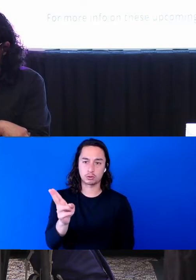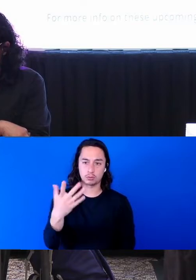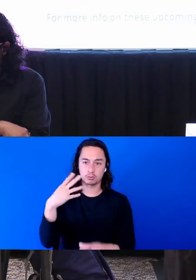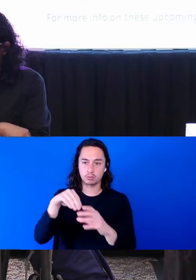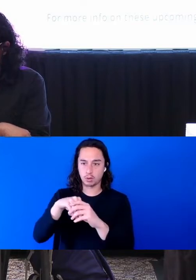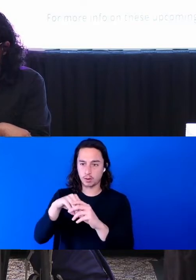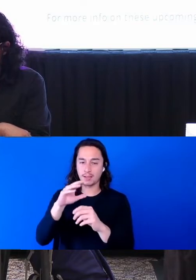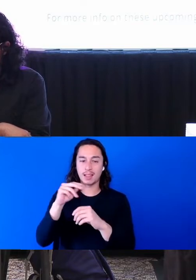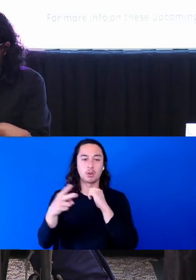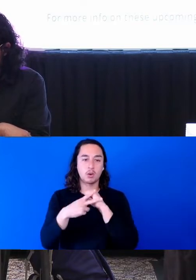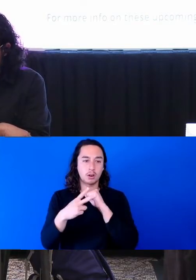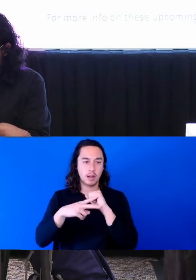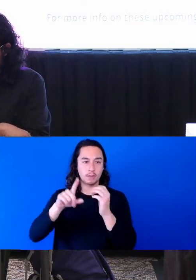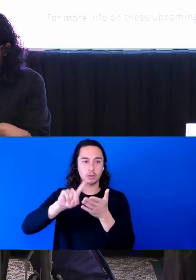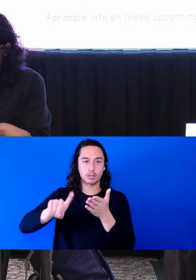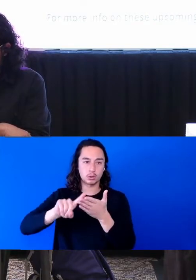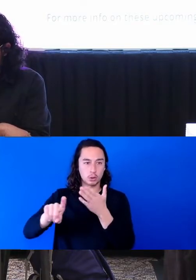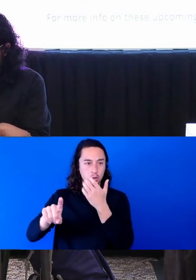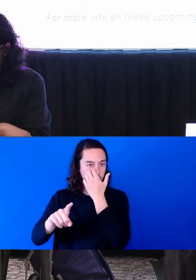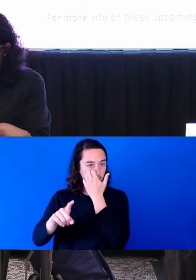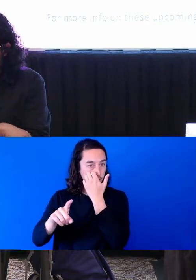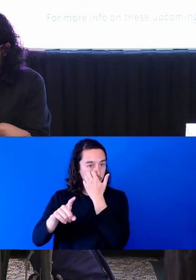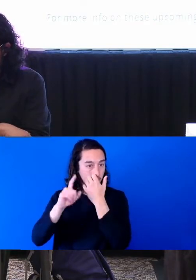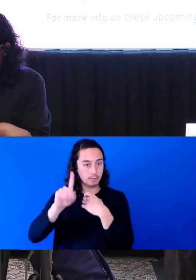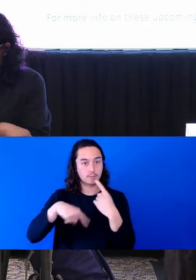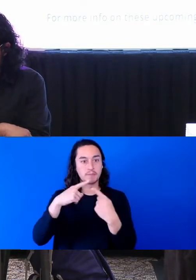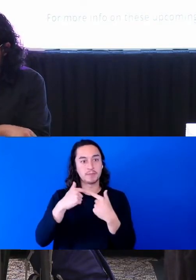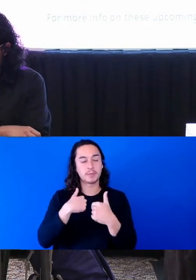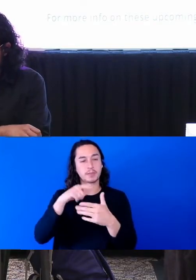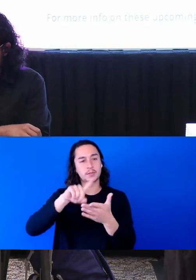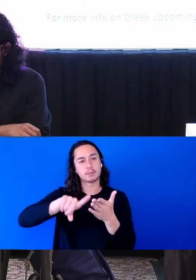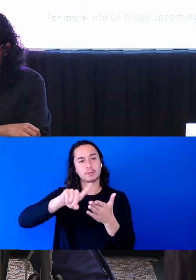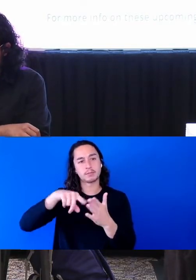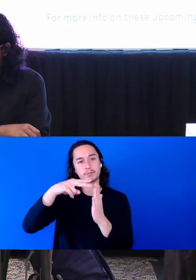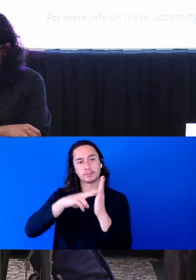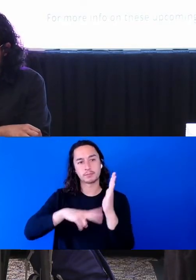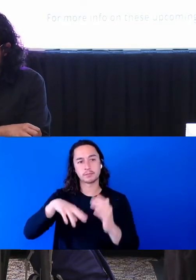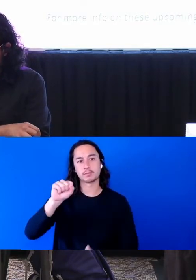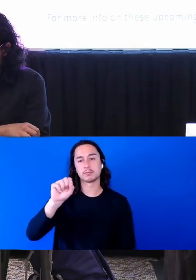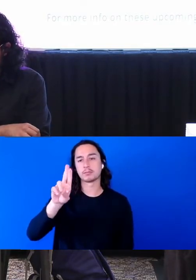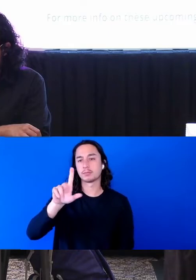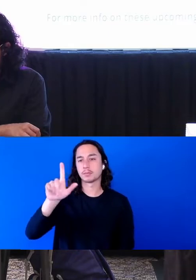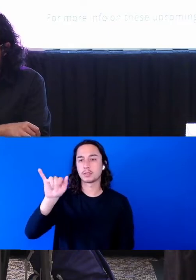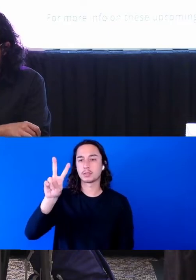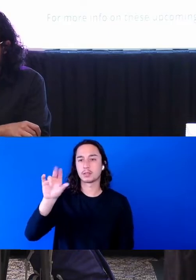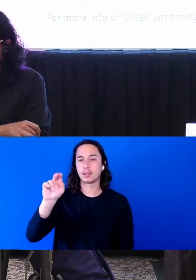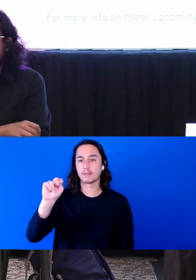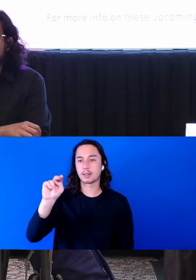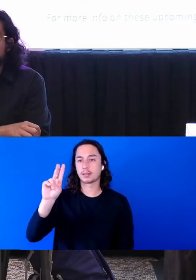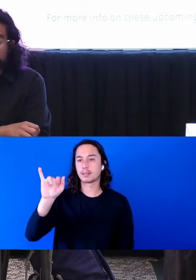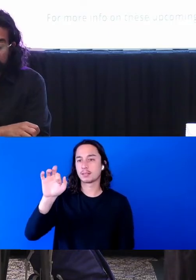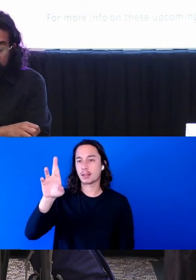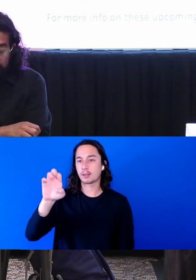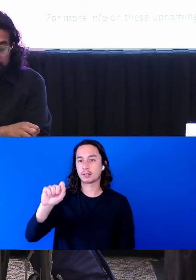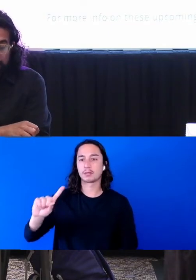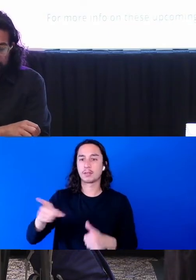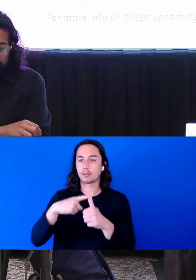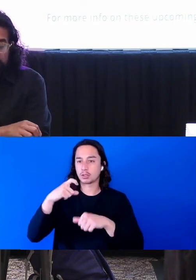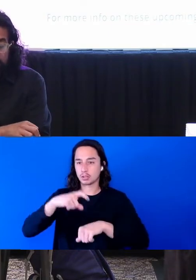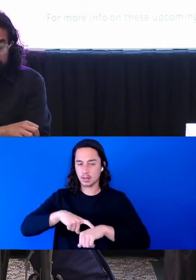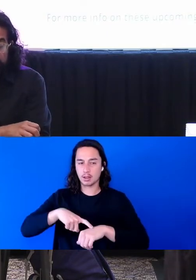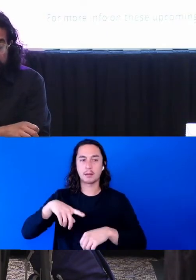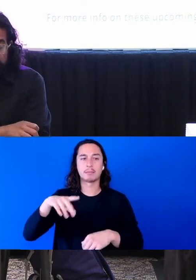research. And when I was researching, I read the Lou Sullivan diaries for the first time in the GLBT archives and had this